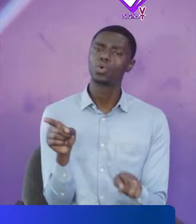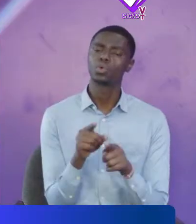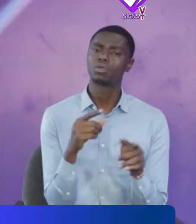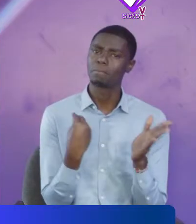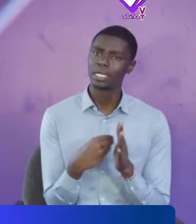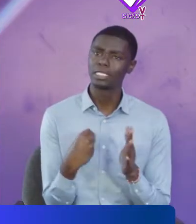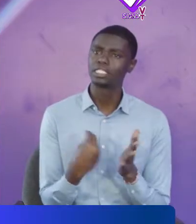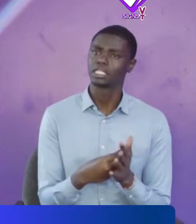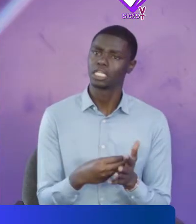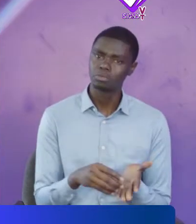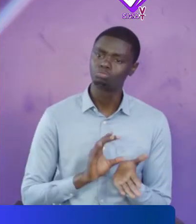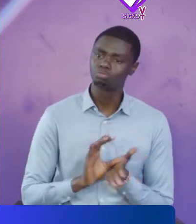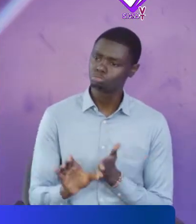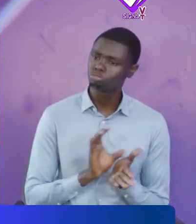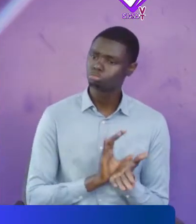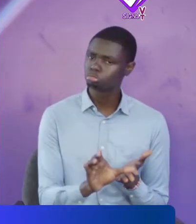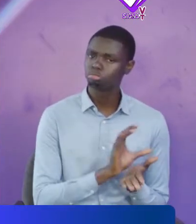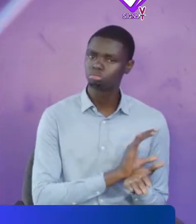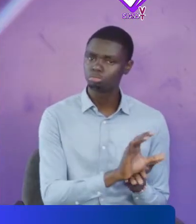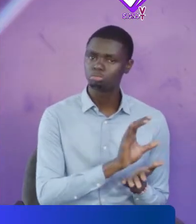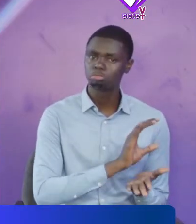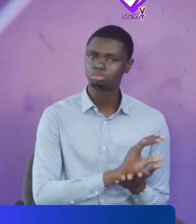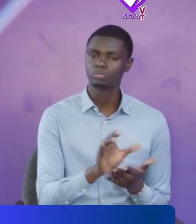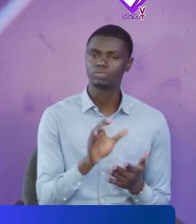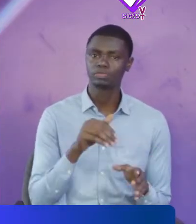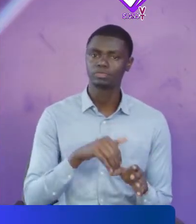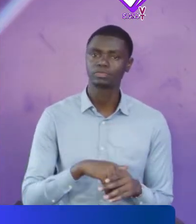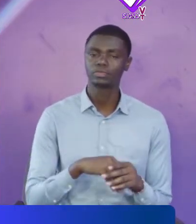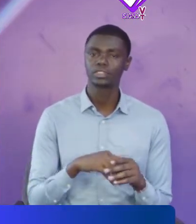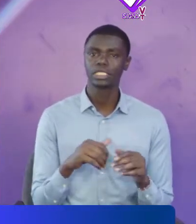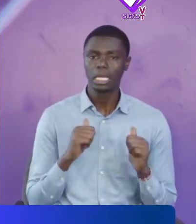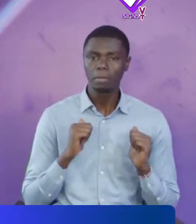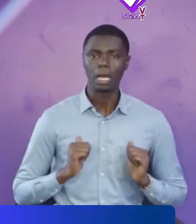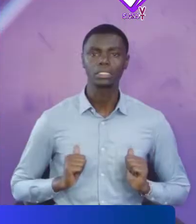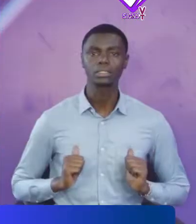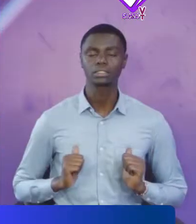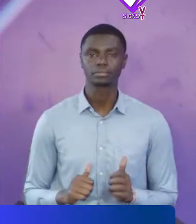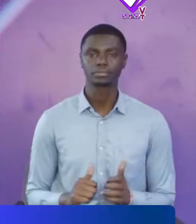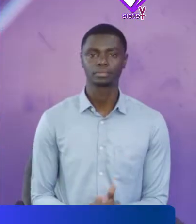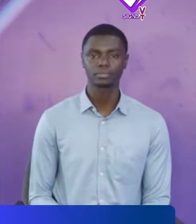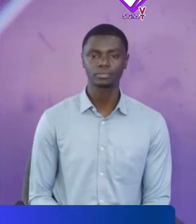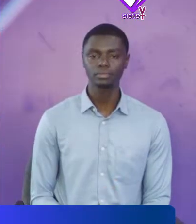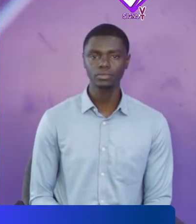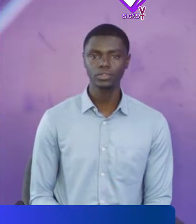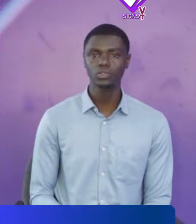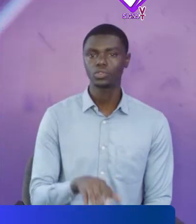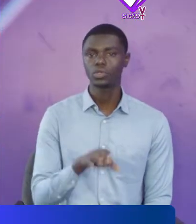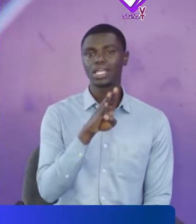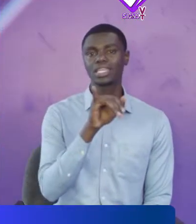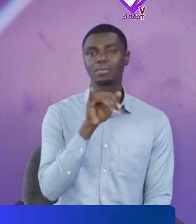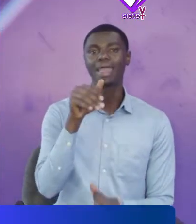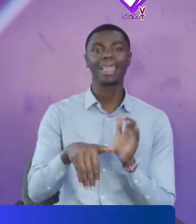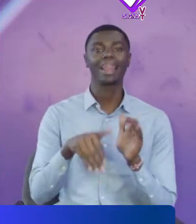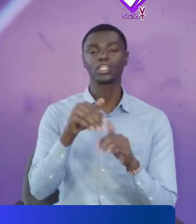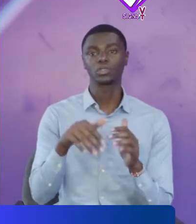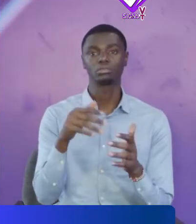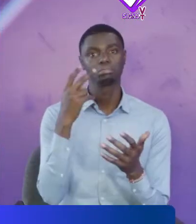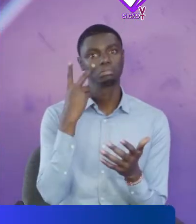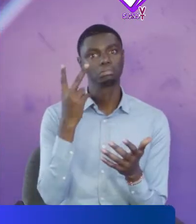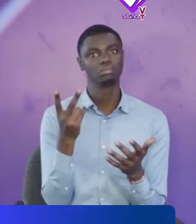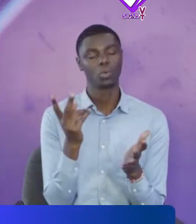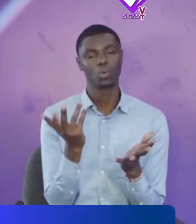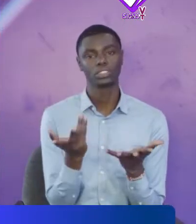making rounds in bags. What do you make of this by-election? Of course, holistically, but